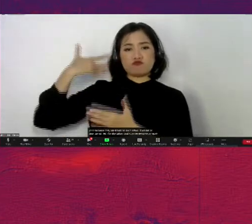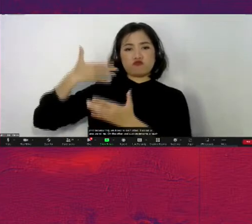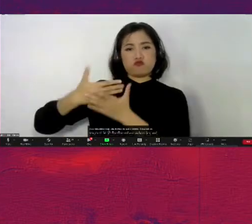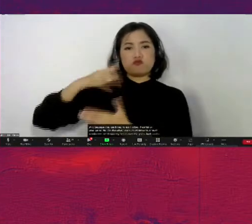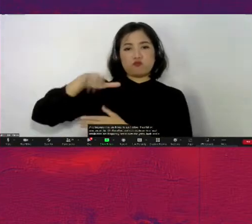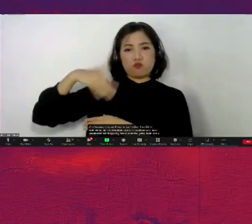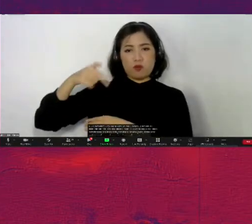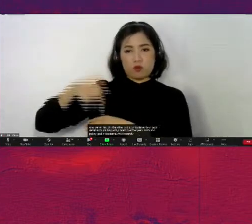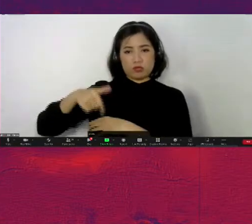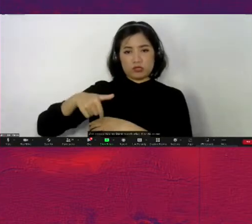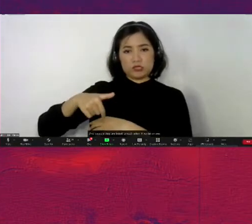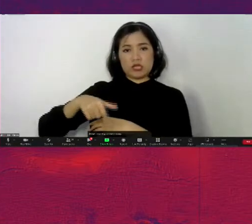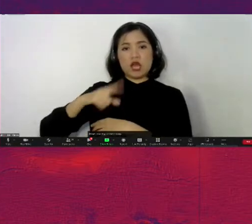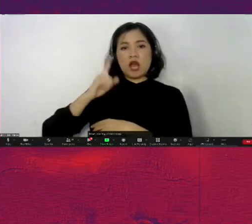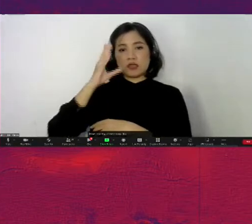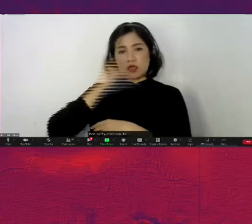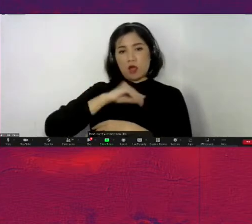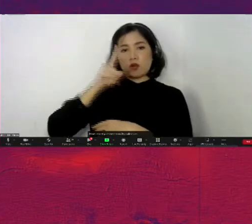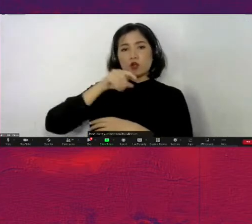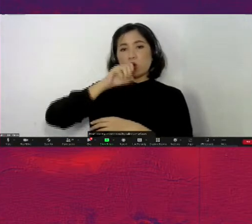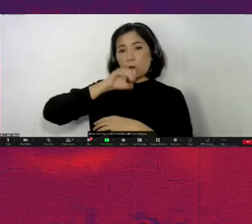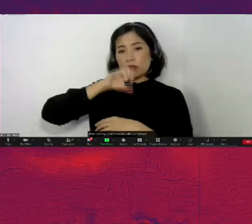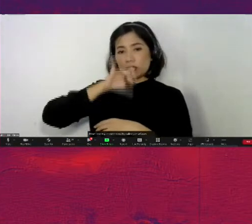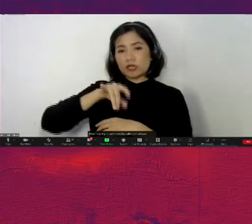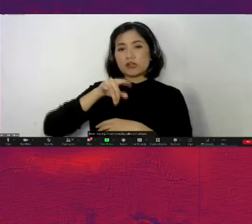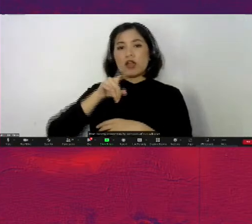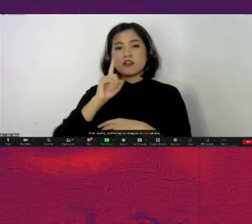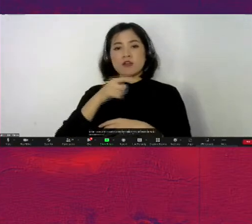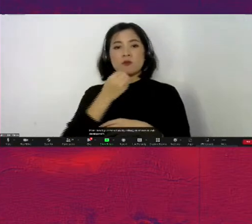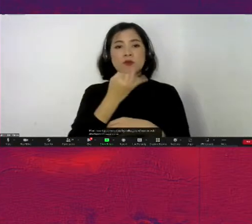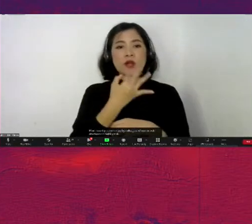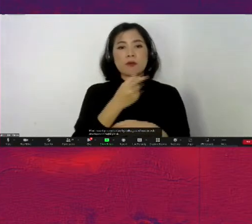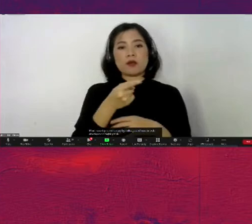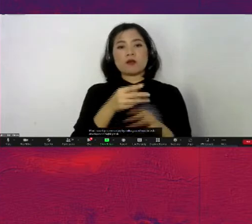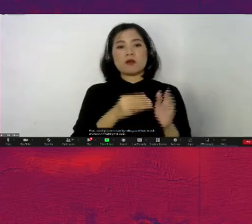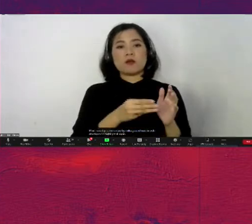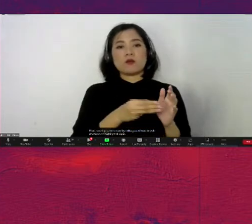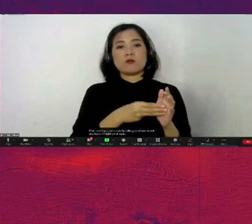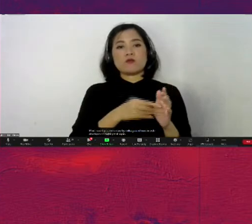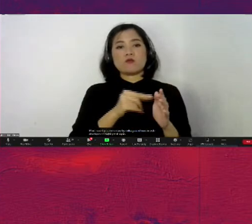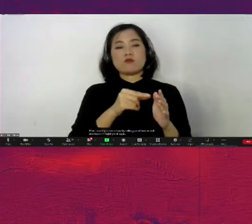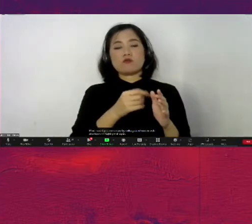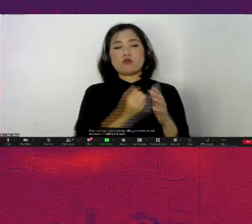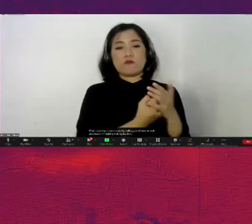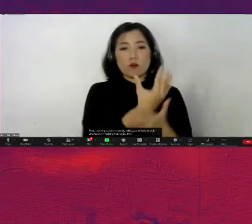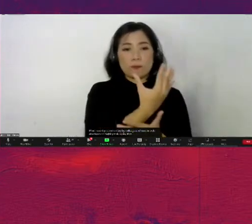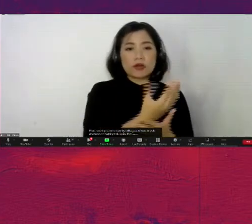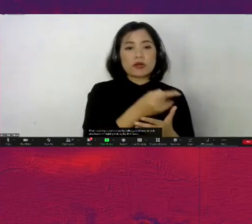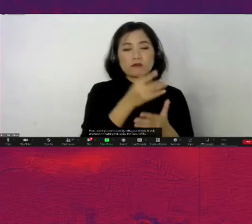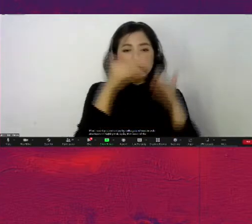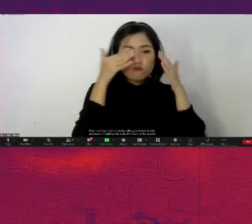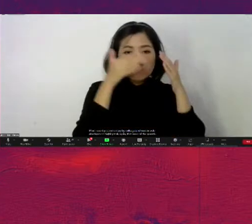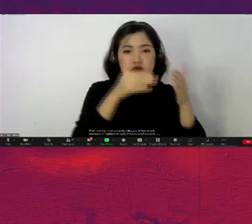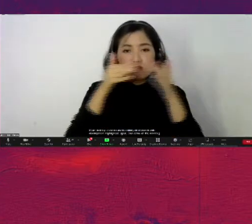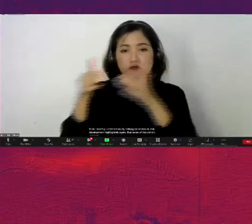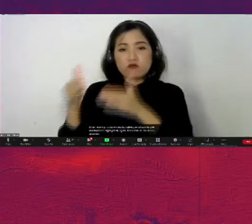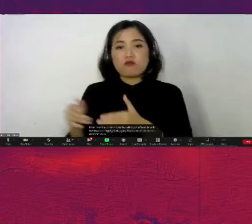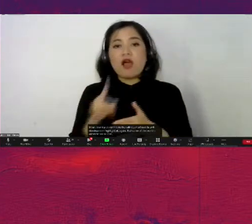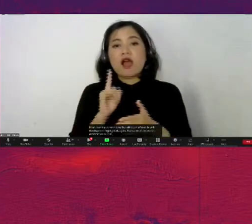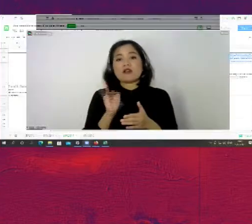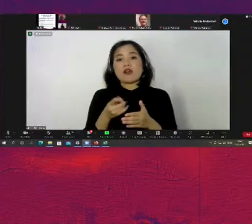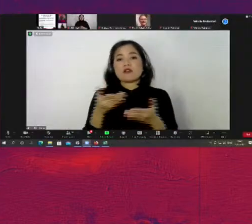recently, in a commentary by colleagues of ours in World Development, highlighted again that some of the greatest